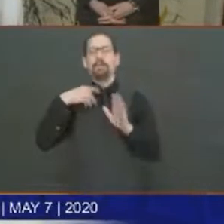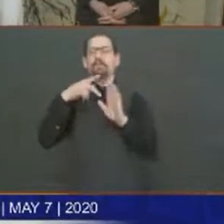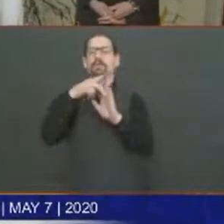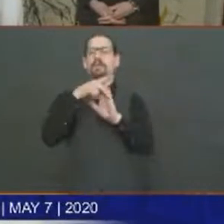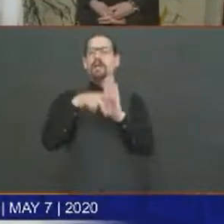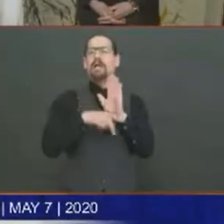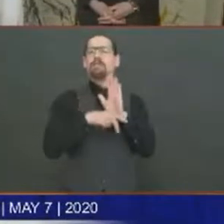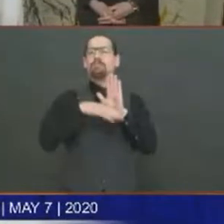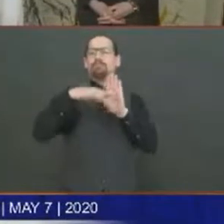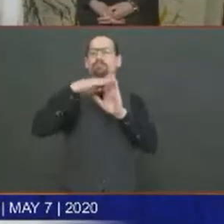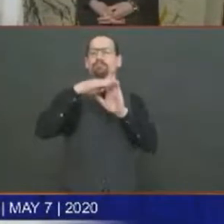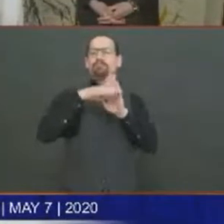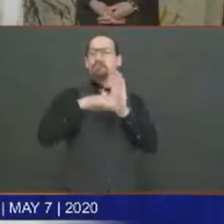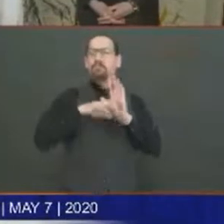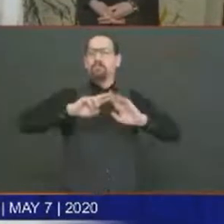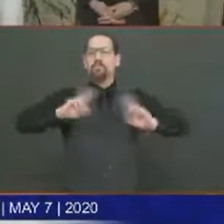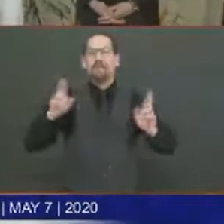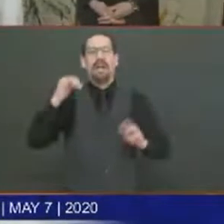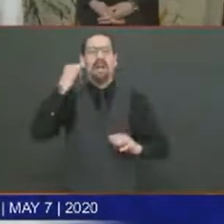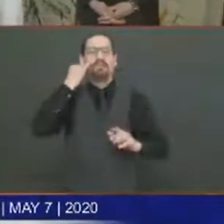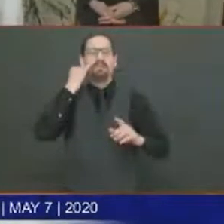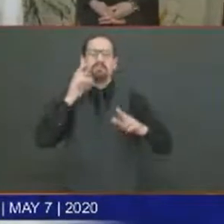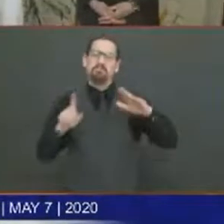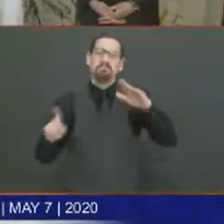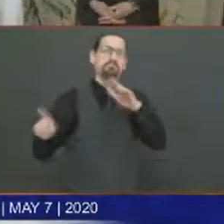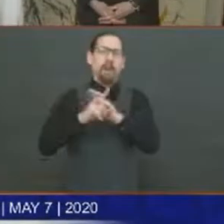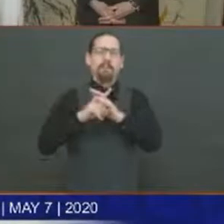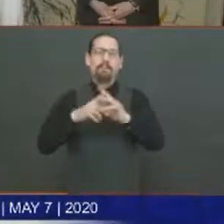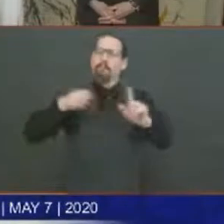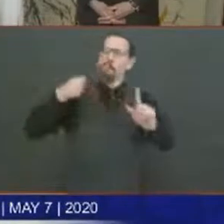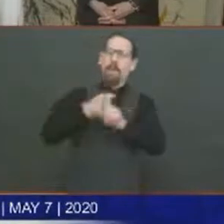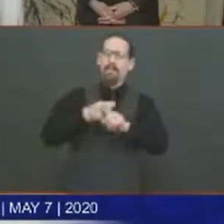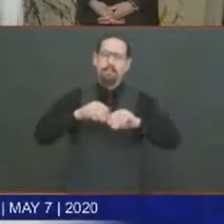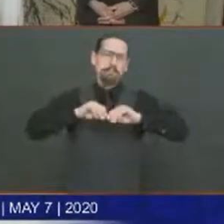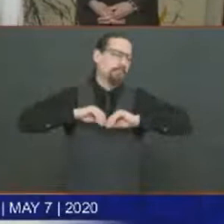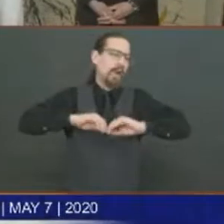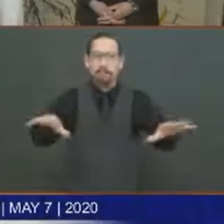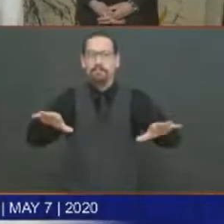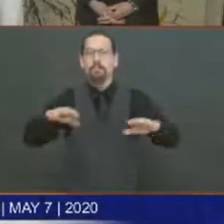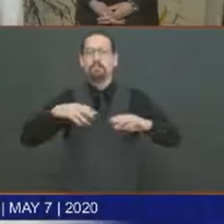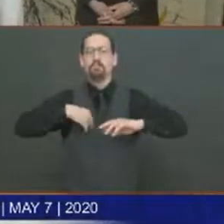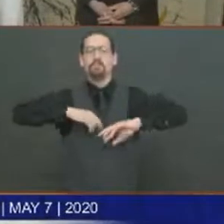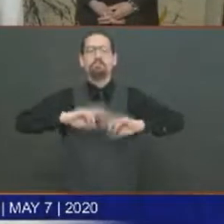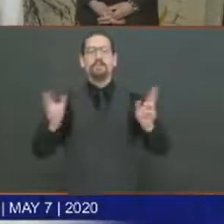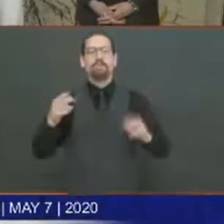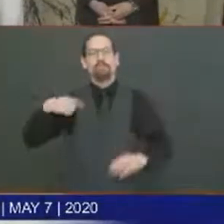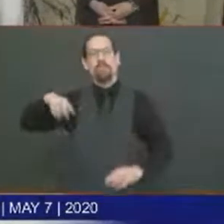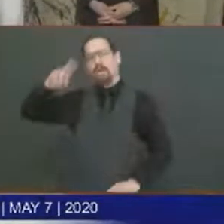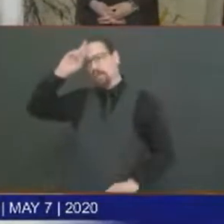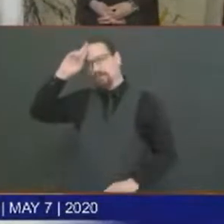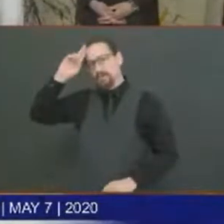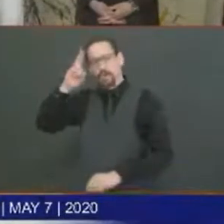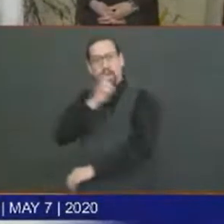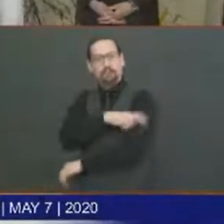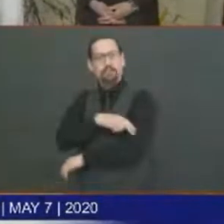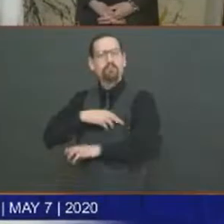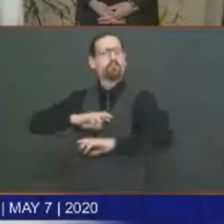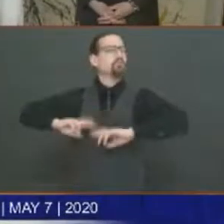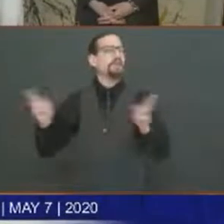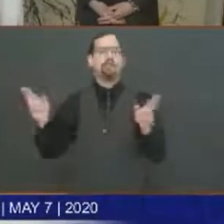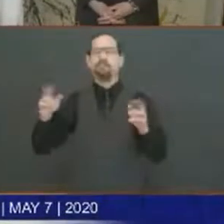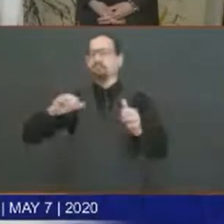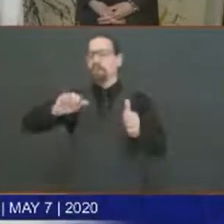field hospitals. So we've cleared that hurdle. We also have on hand enough surgical masks,